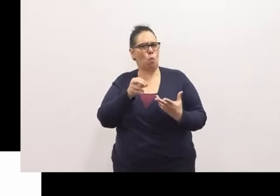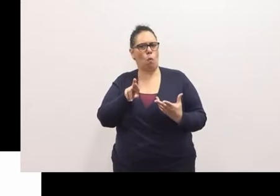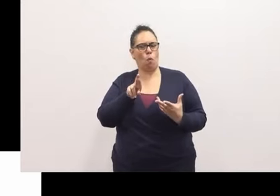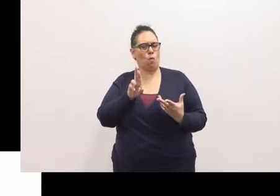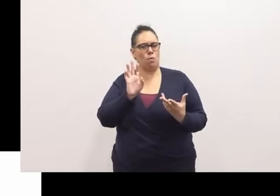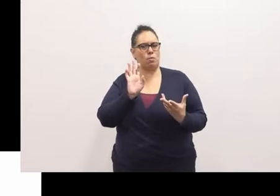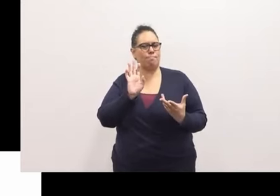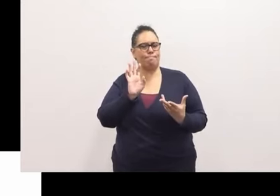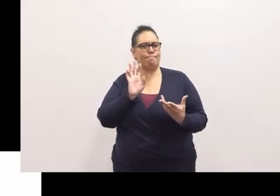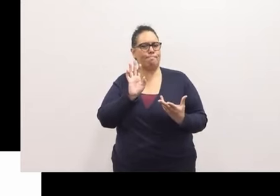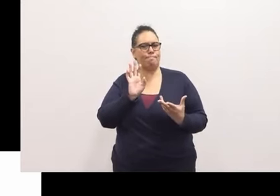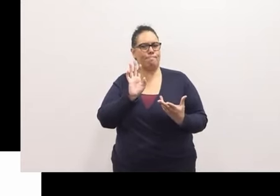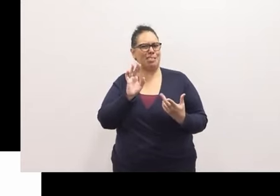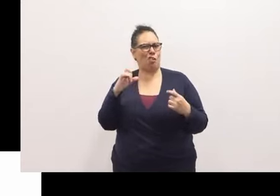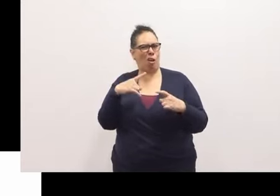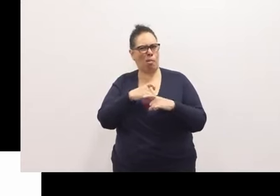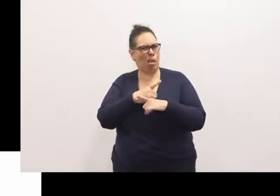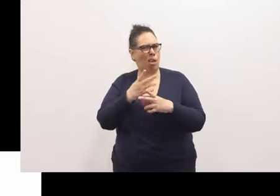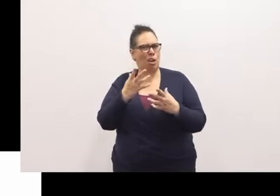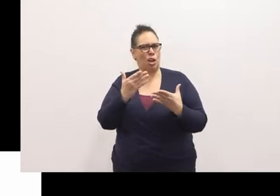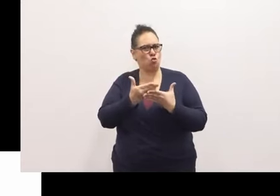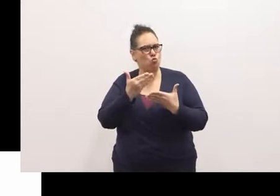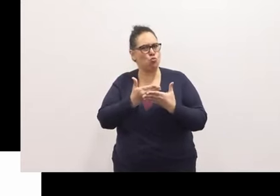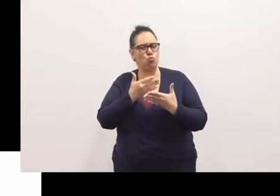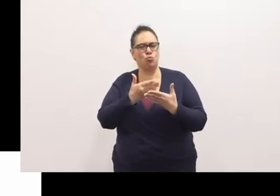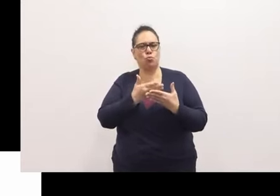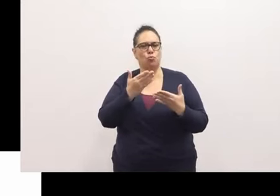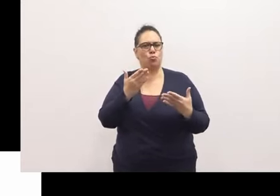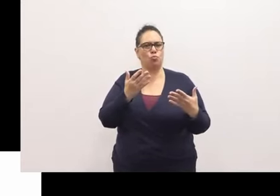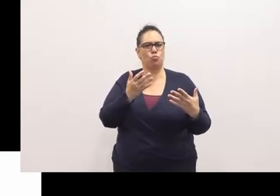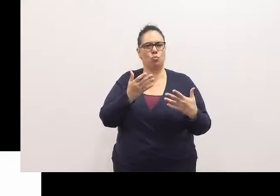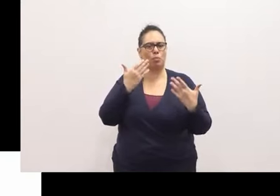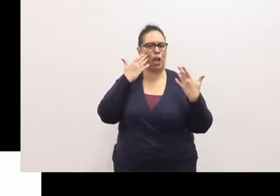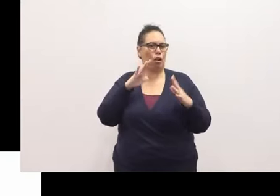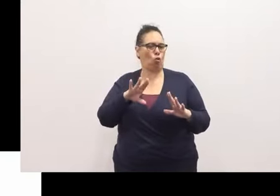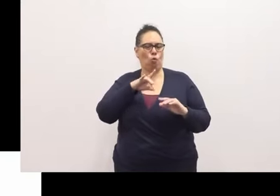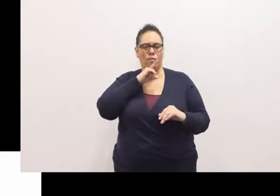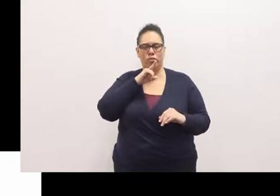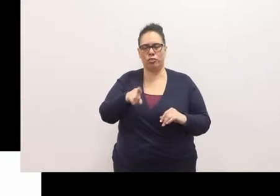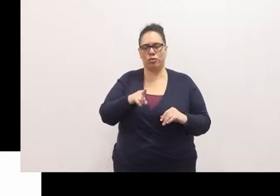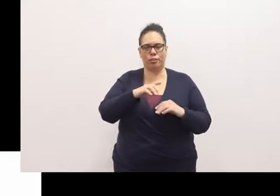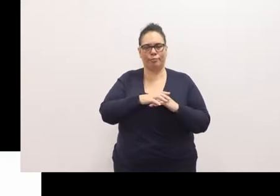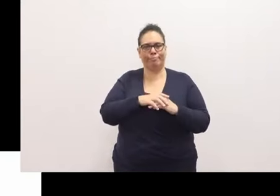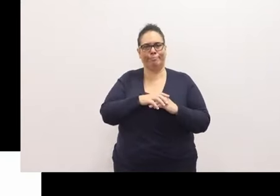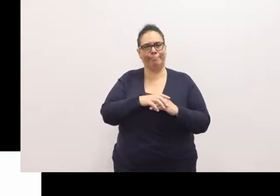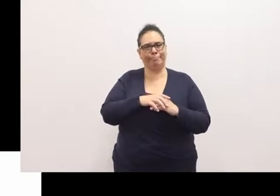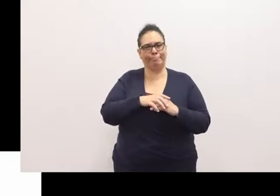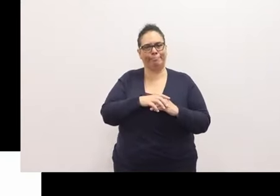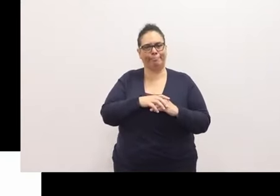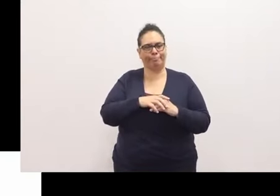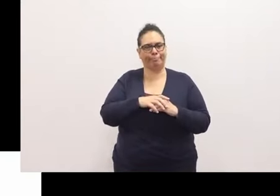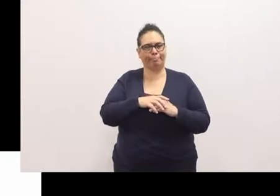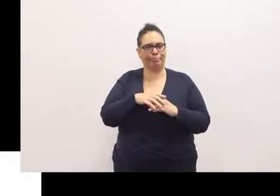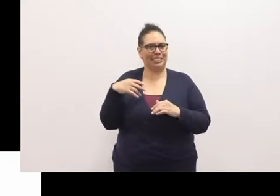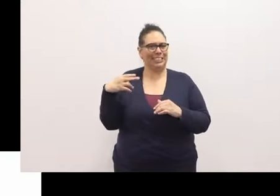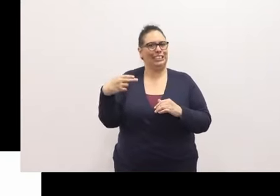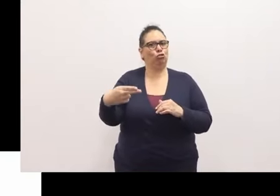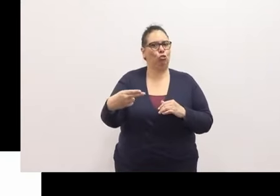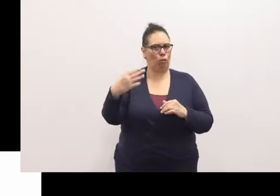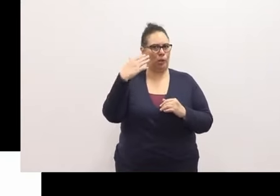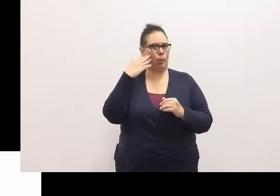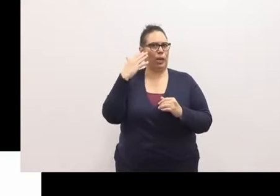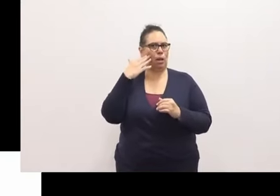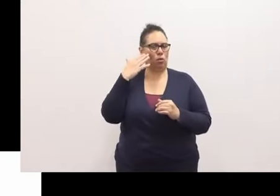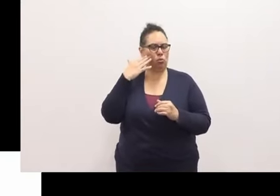so complicated and new and whatnot that we don't know for sure, but we historically know